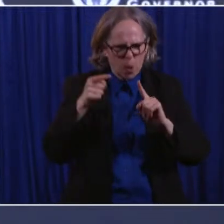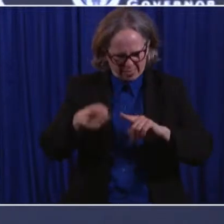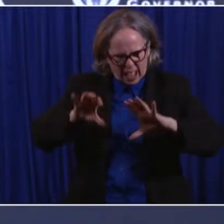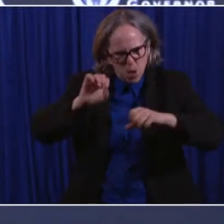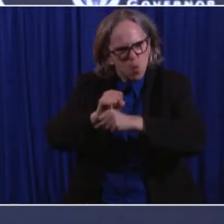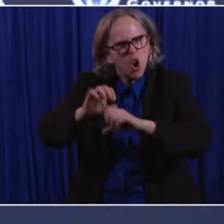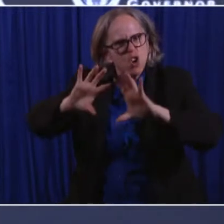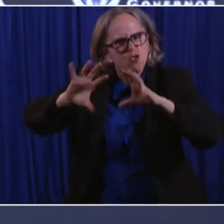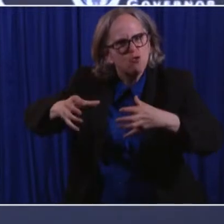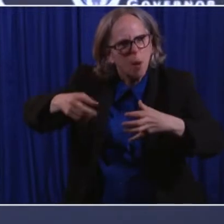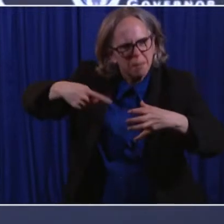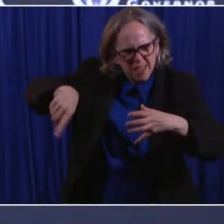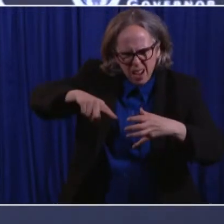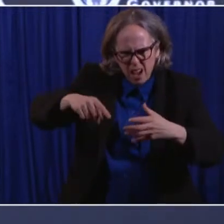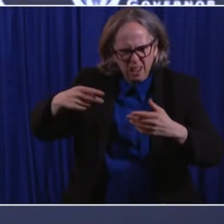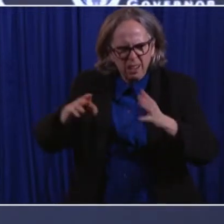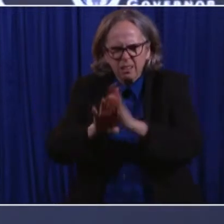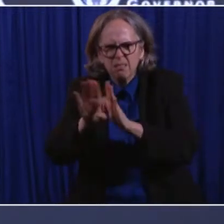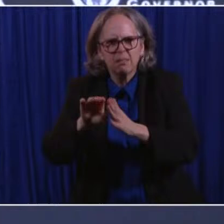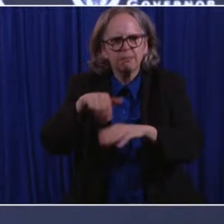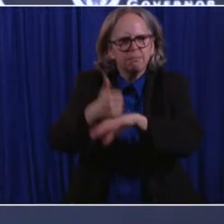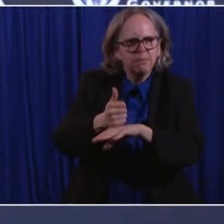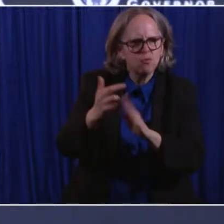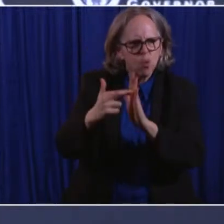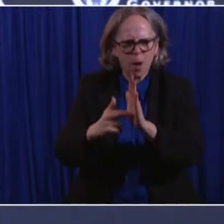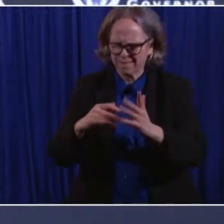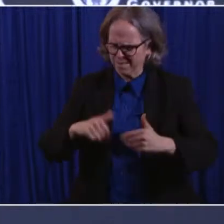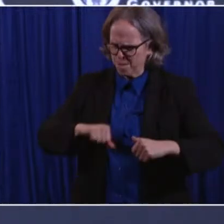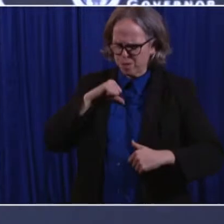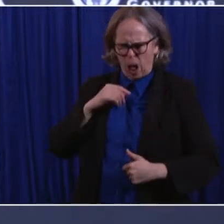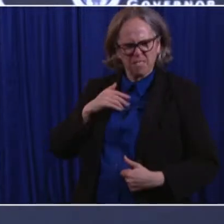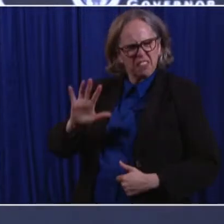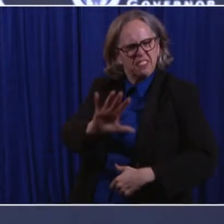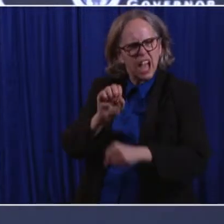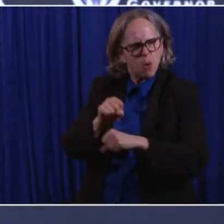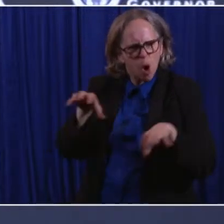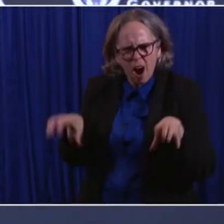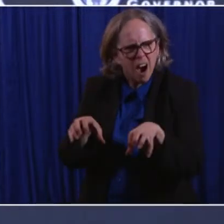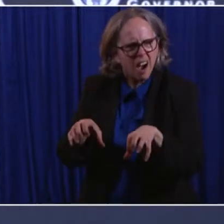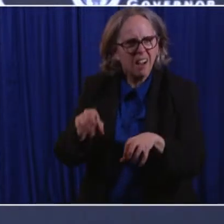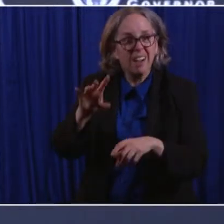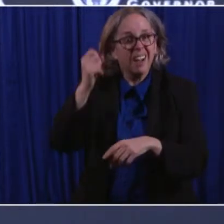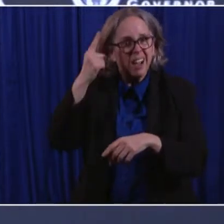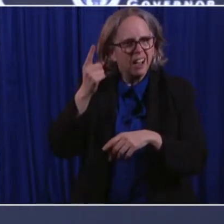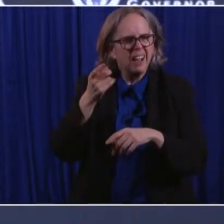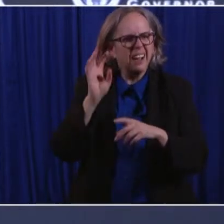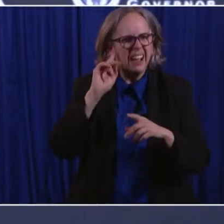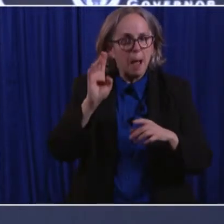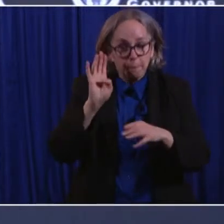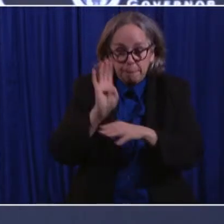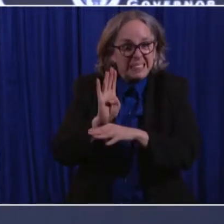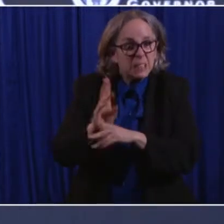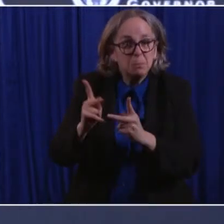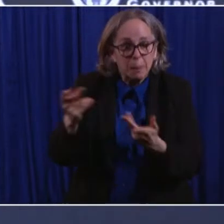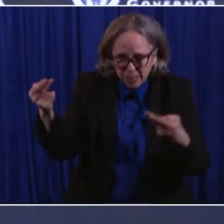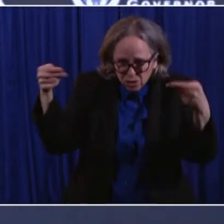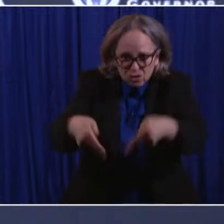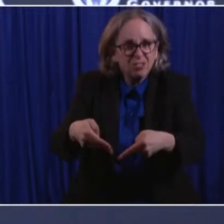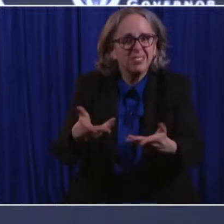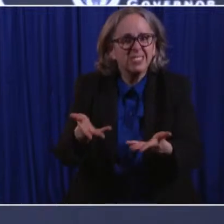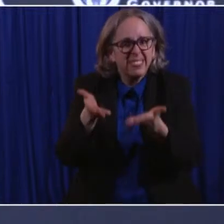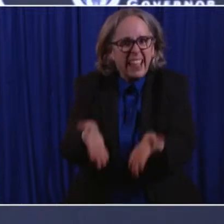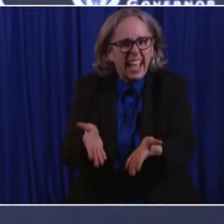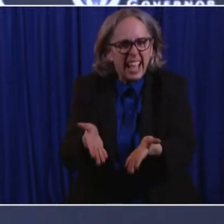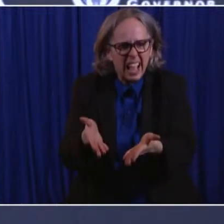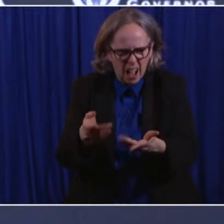of the work they did. So business was certainly represented at the table. They helped design these protocols. And it's a